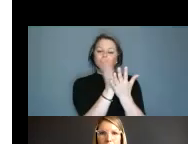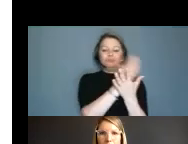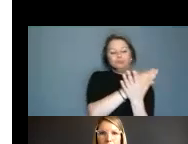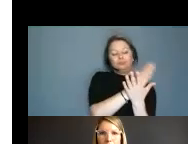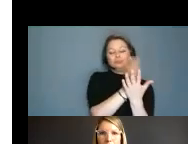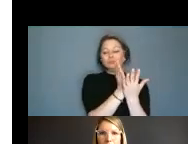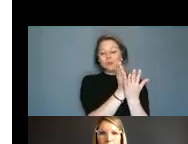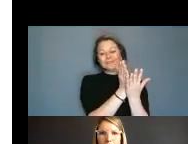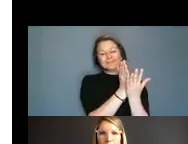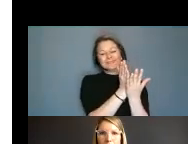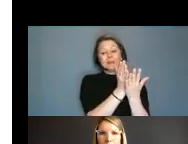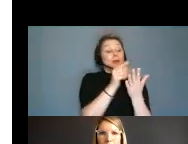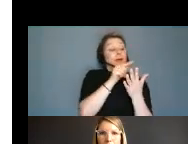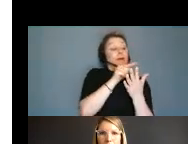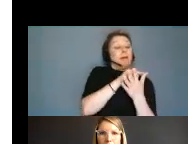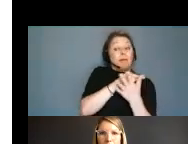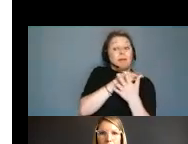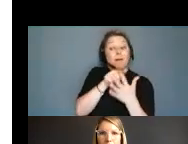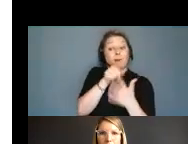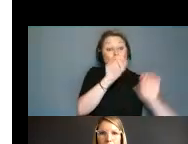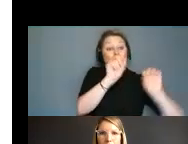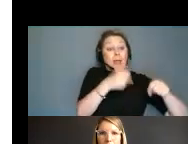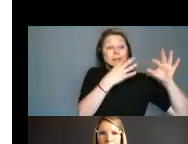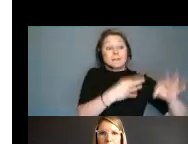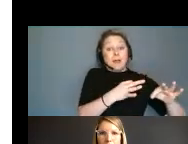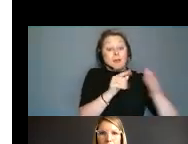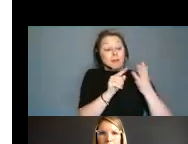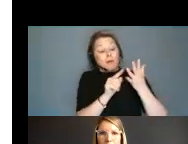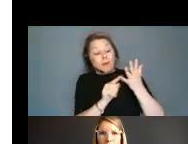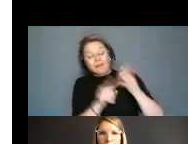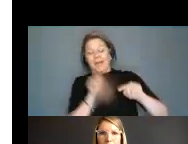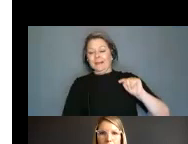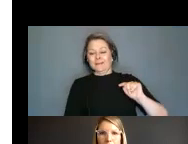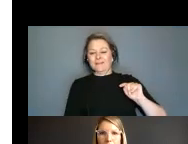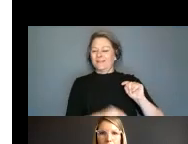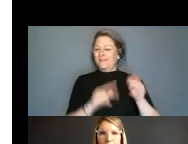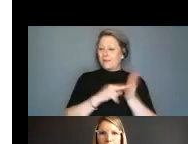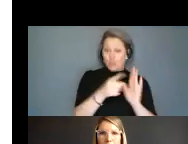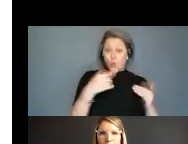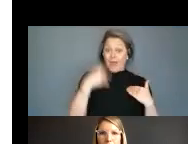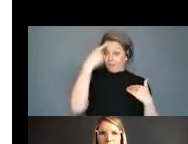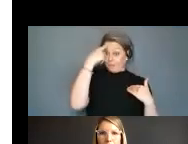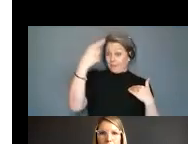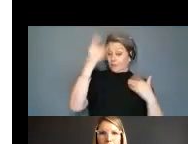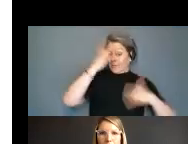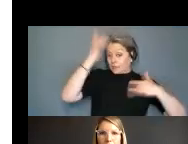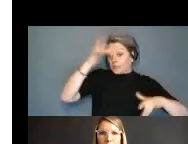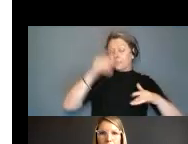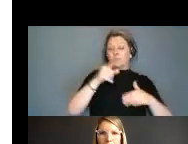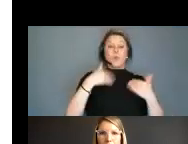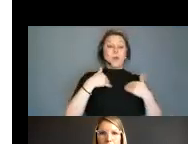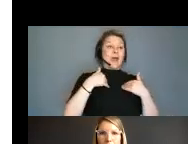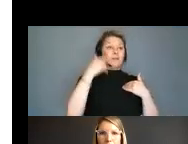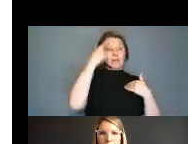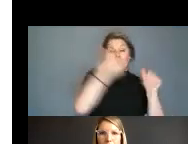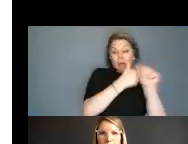have capacity in some areas or not. Just because you have a diagnosis of a mental illness or a diagnosis of dementia, or